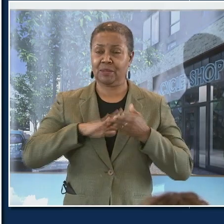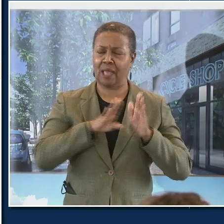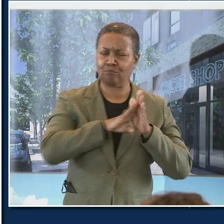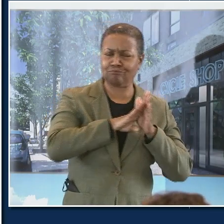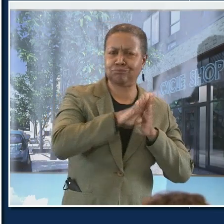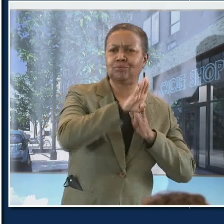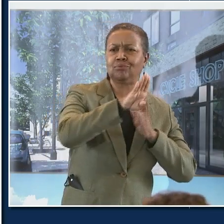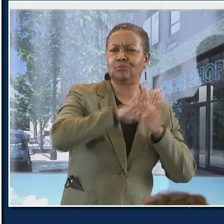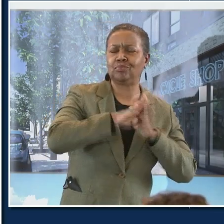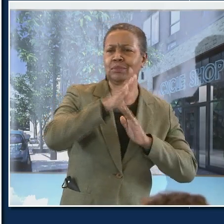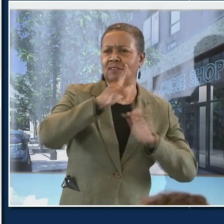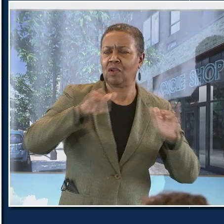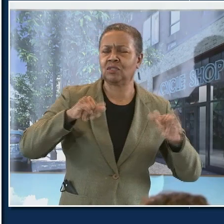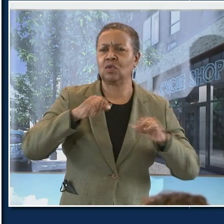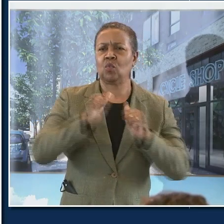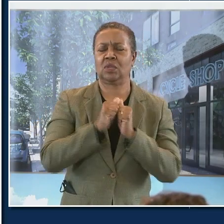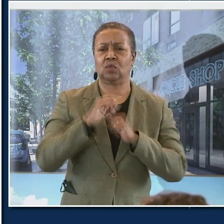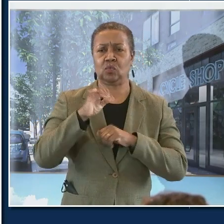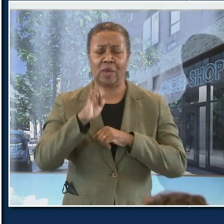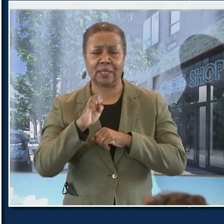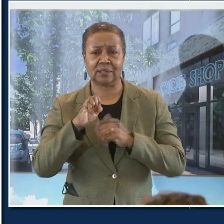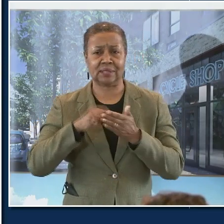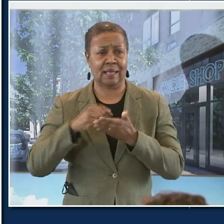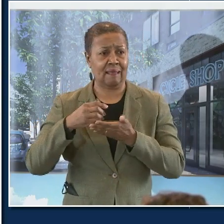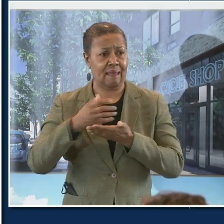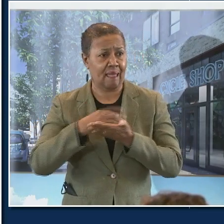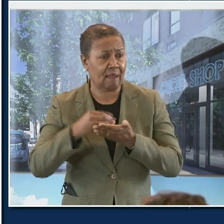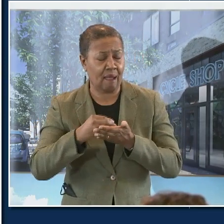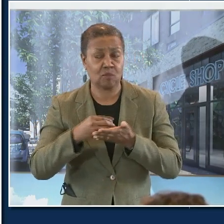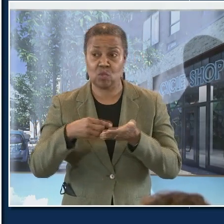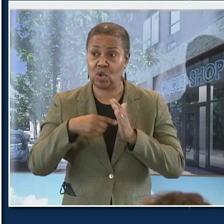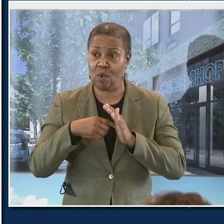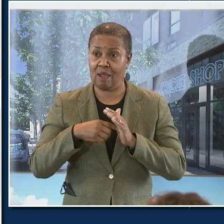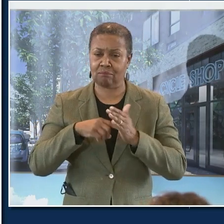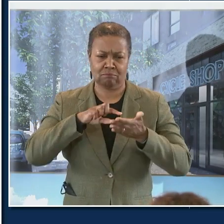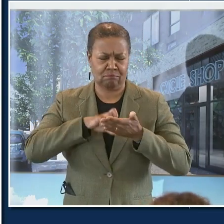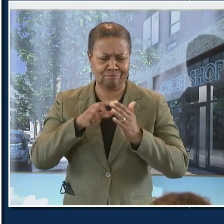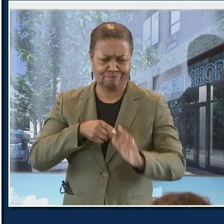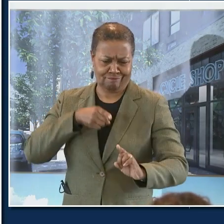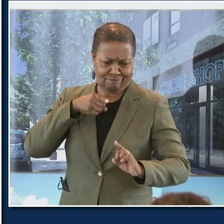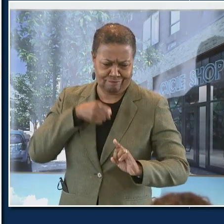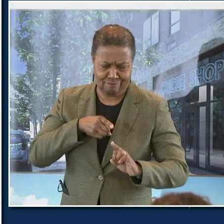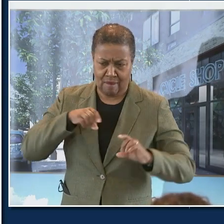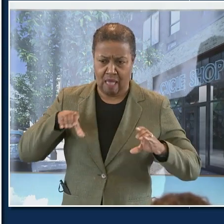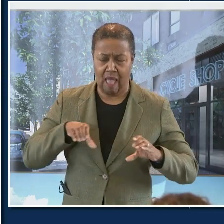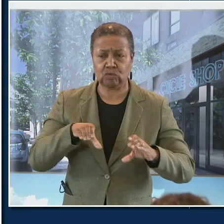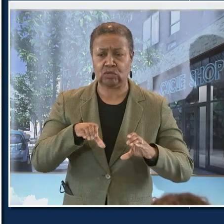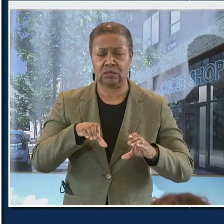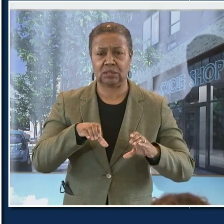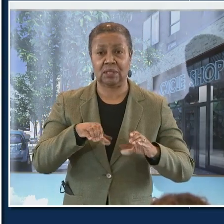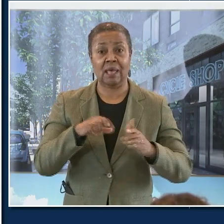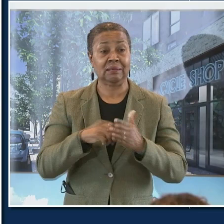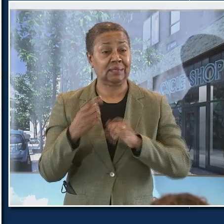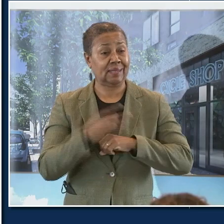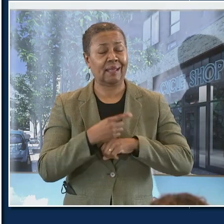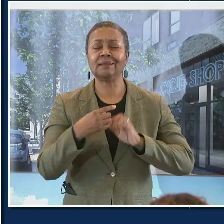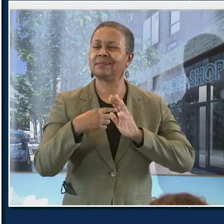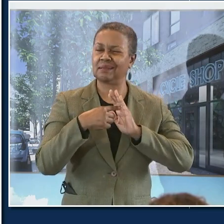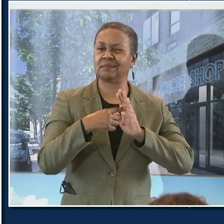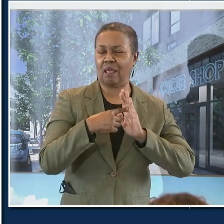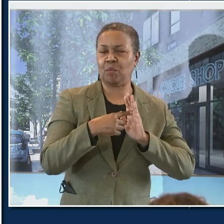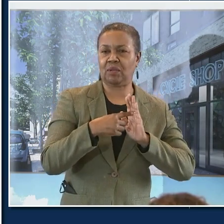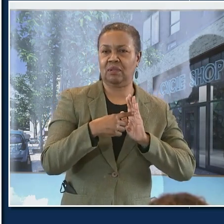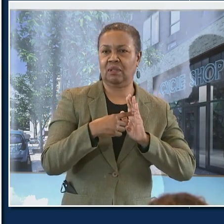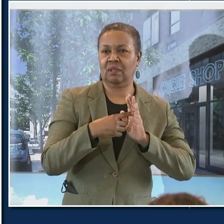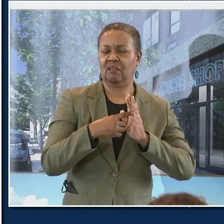communities, diverse by race and income, require intentional actions. And today is an example